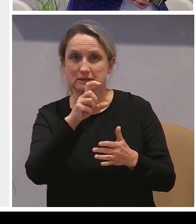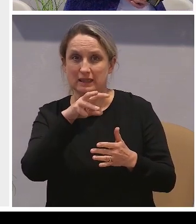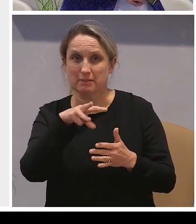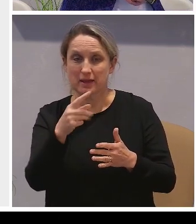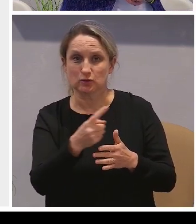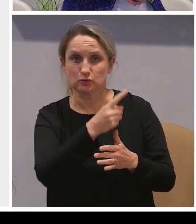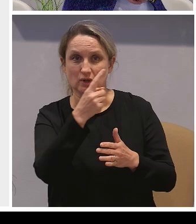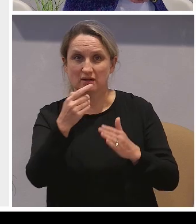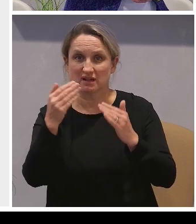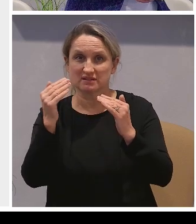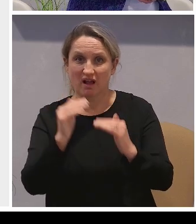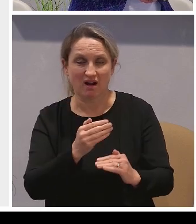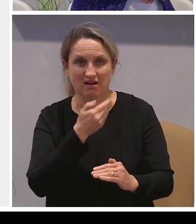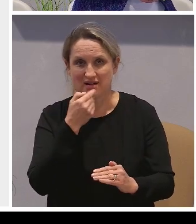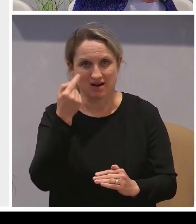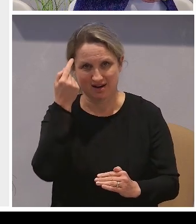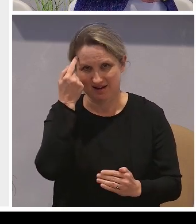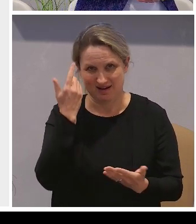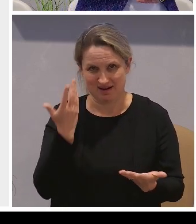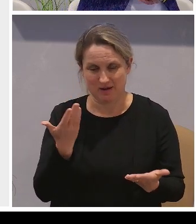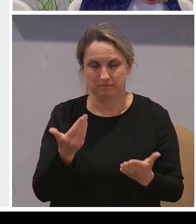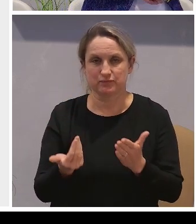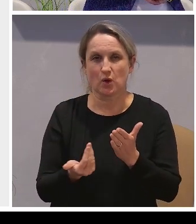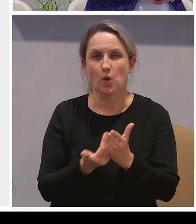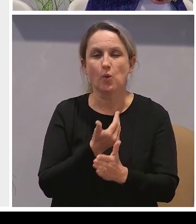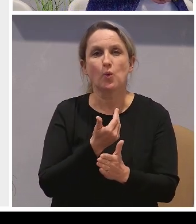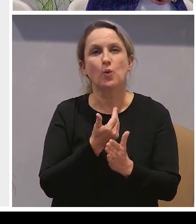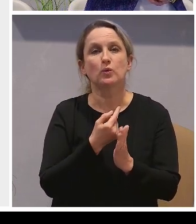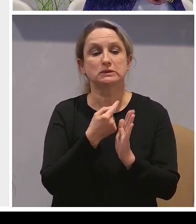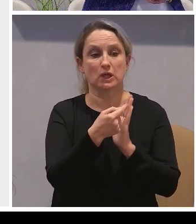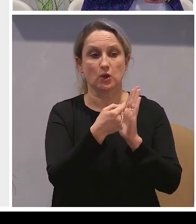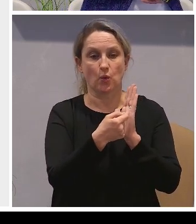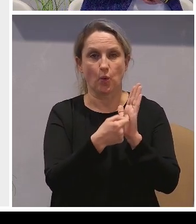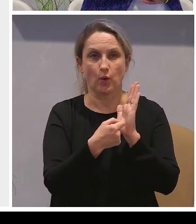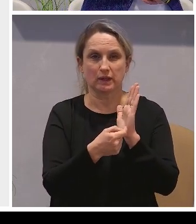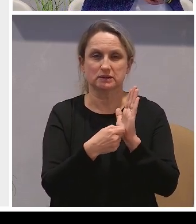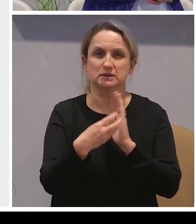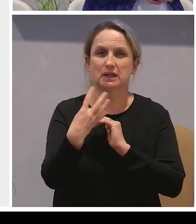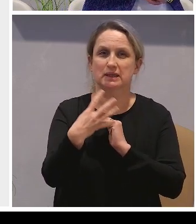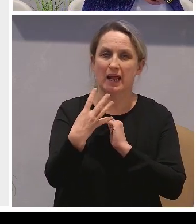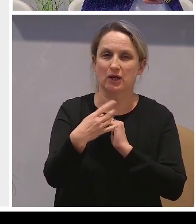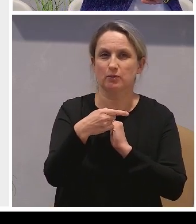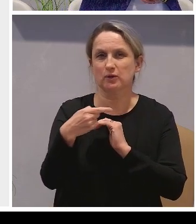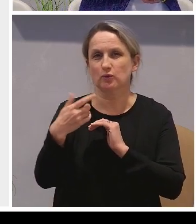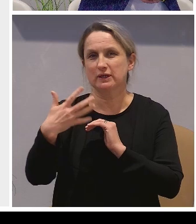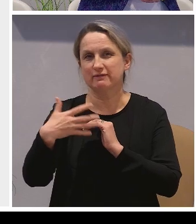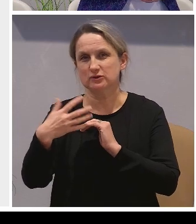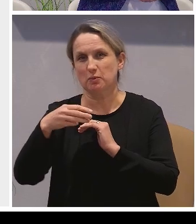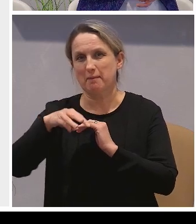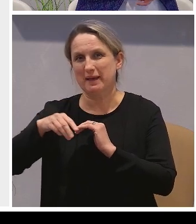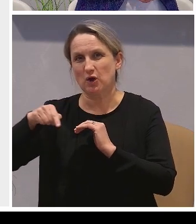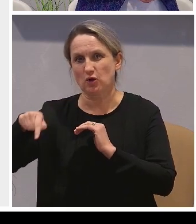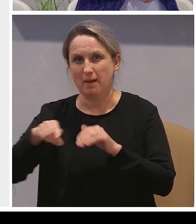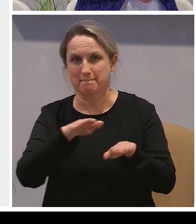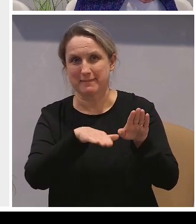Or when we see from the growth chart that the growth rate is less than 2 centimeters a year. The